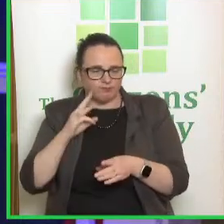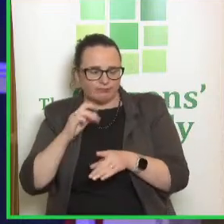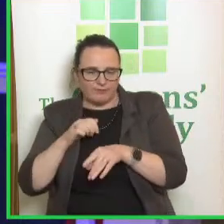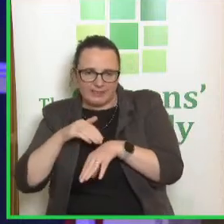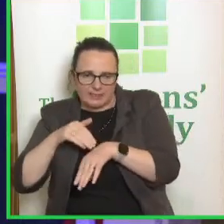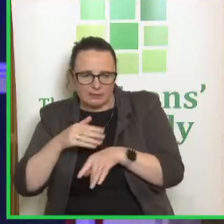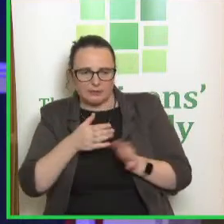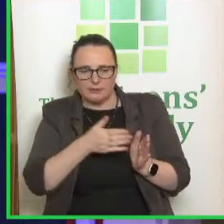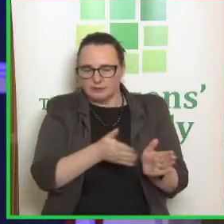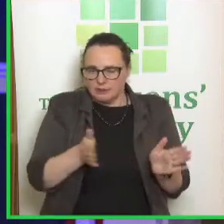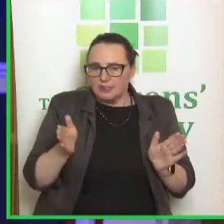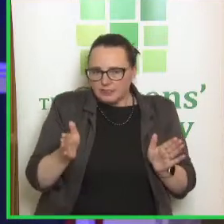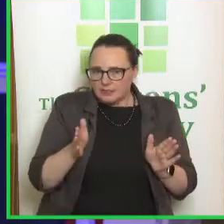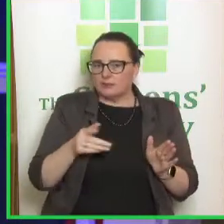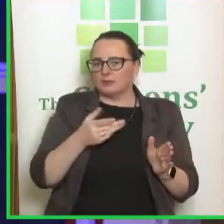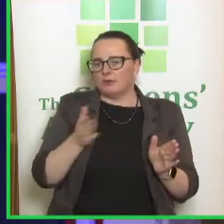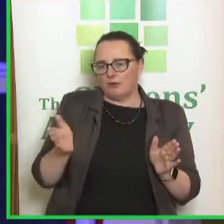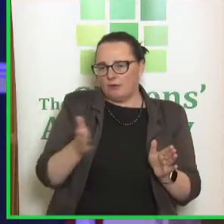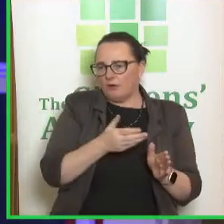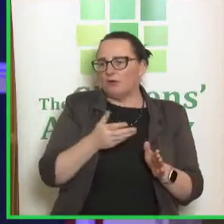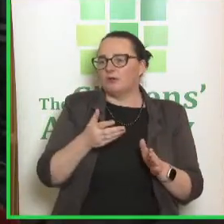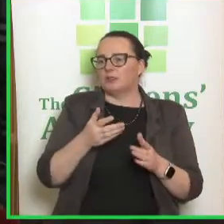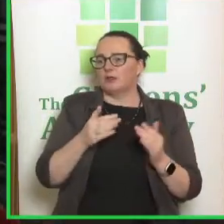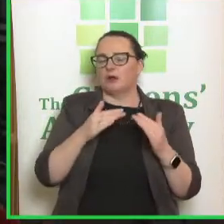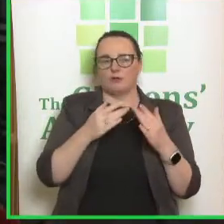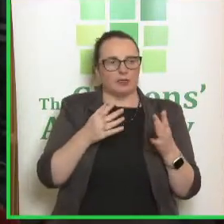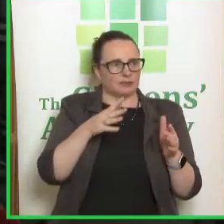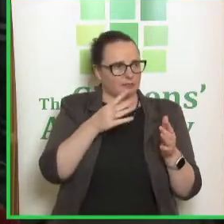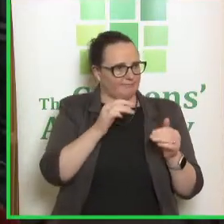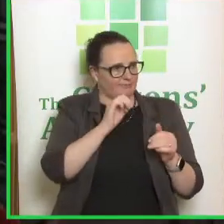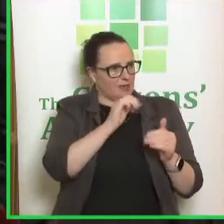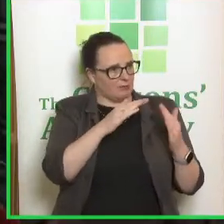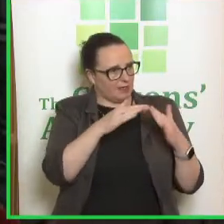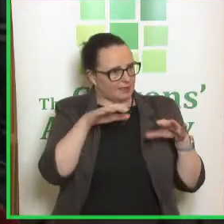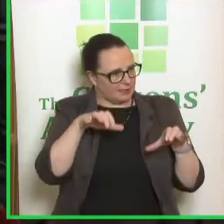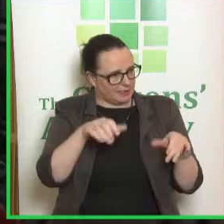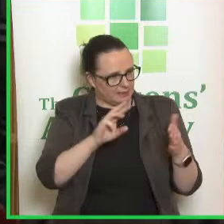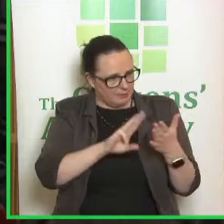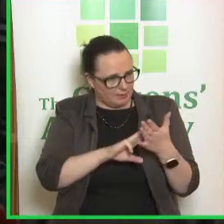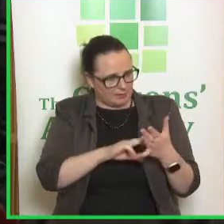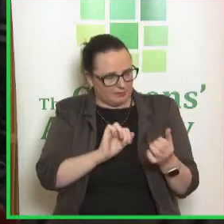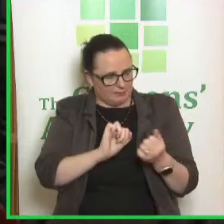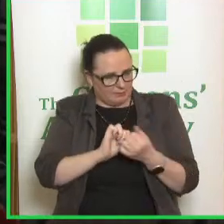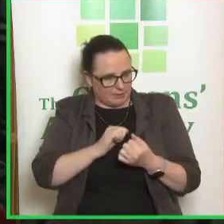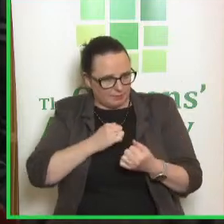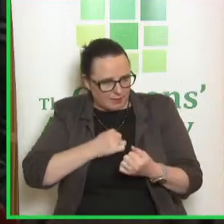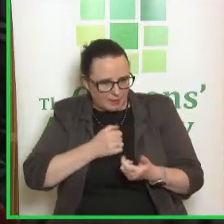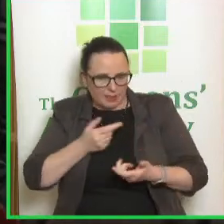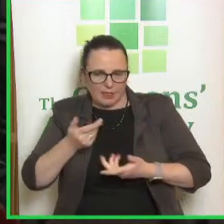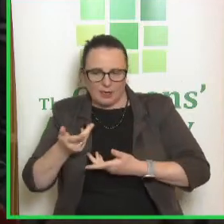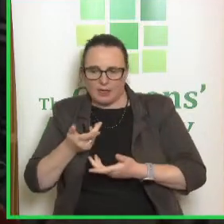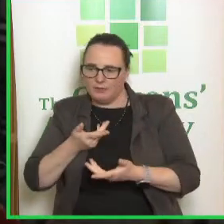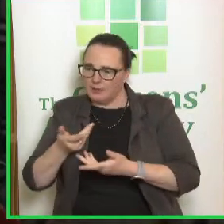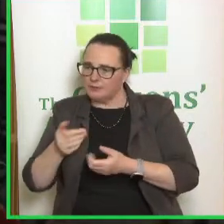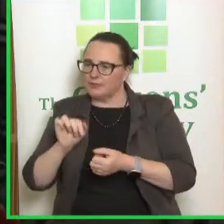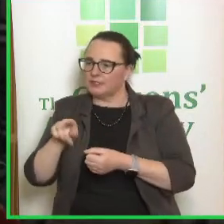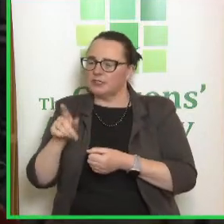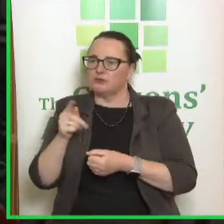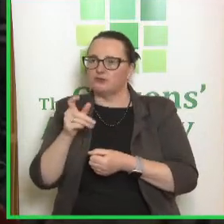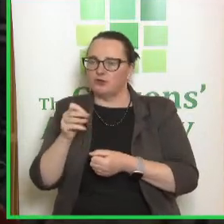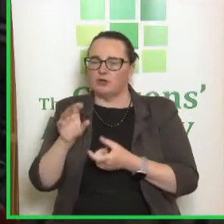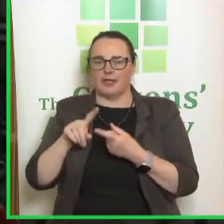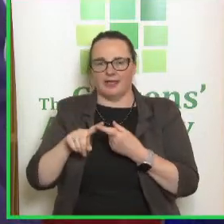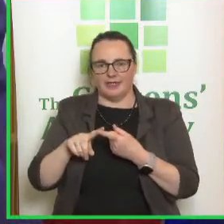as Oireachtas members have done, met with me, had meetings with me. I've engaged with drug and alcohol task forces right across the